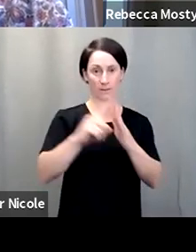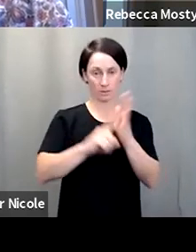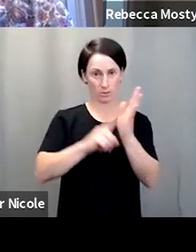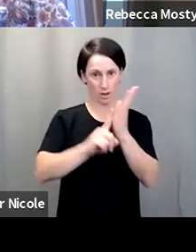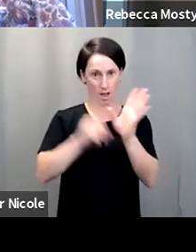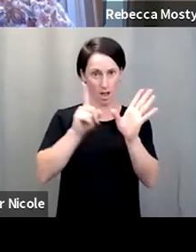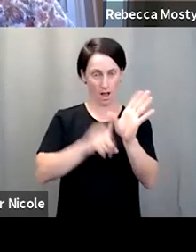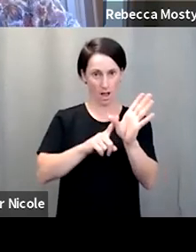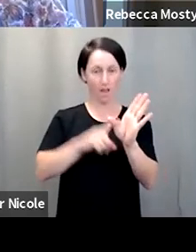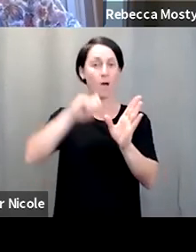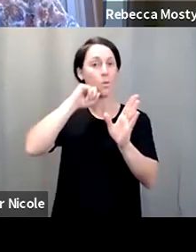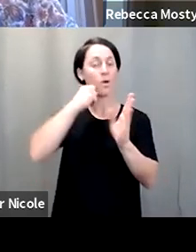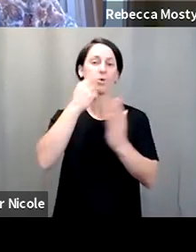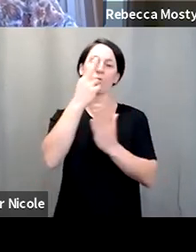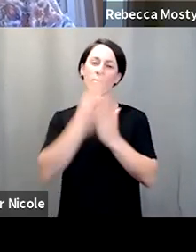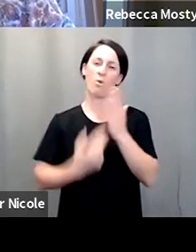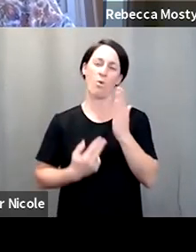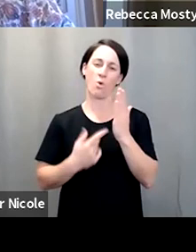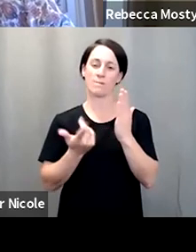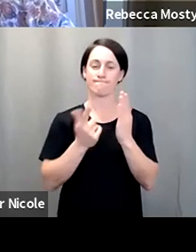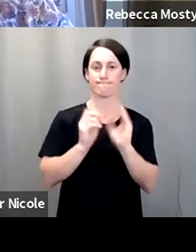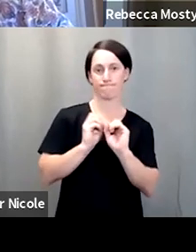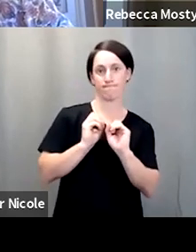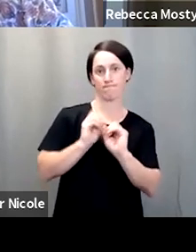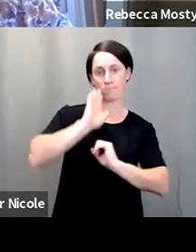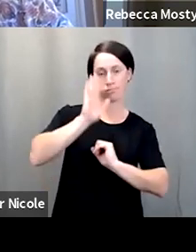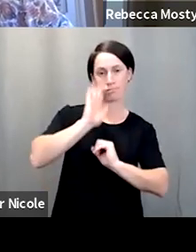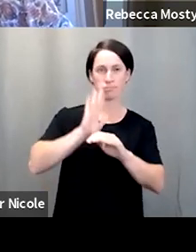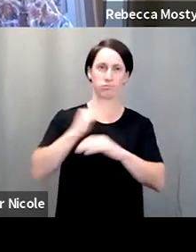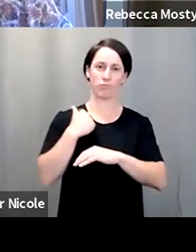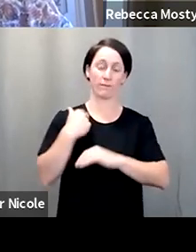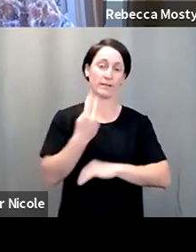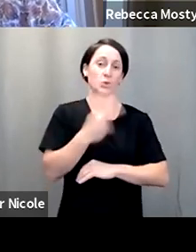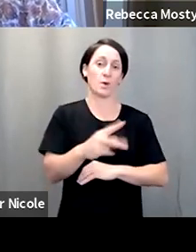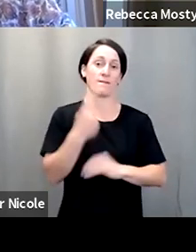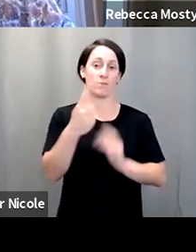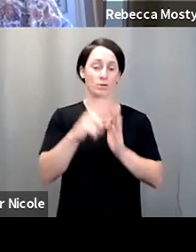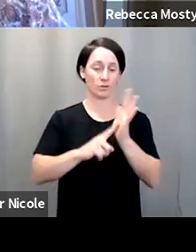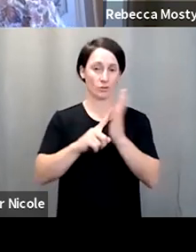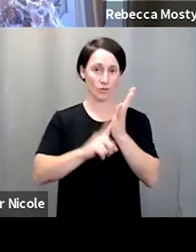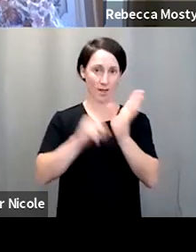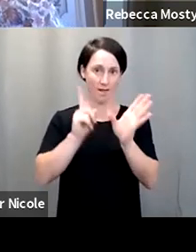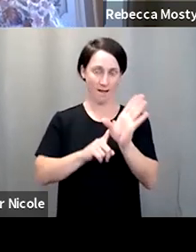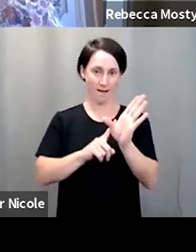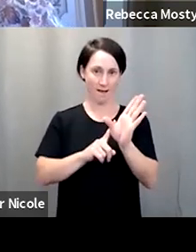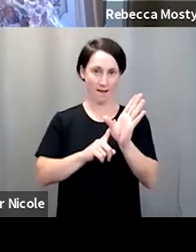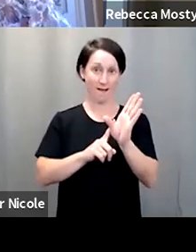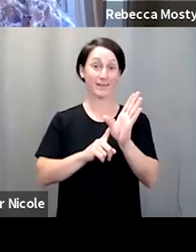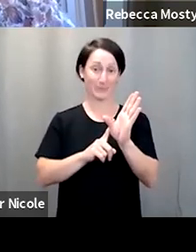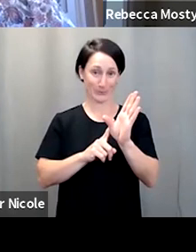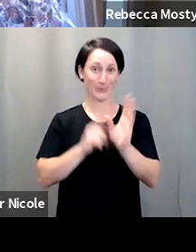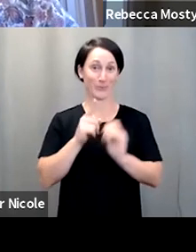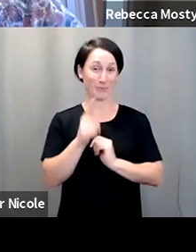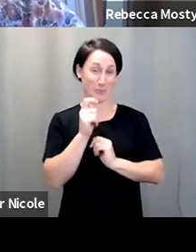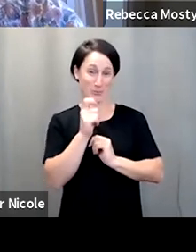have reporting available from around the 21st, I think, of the month. So you can look out for fresh data coming your way